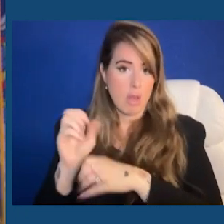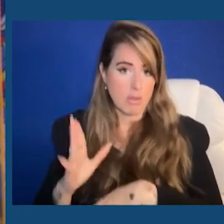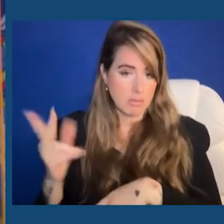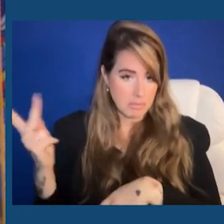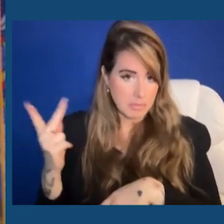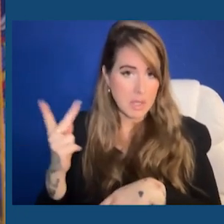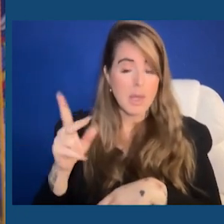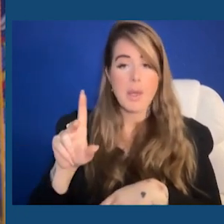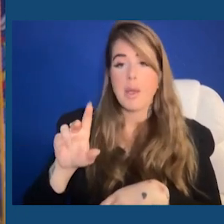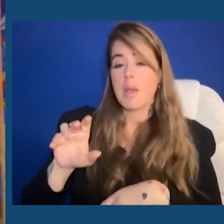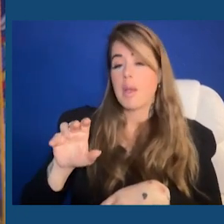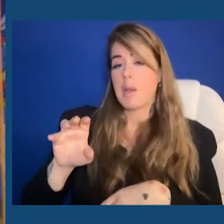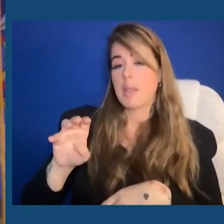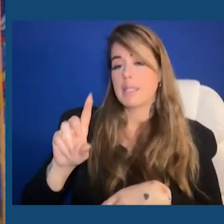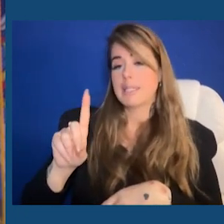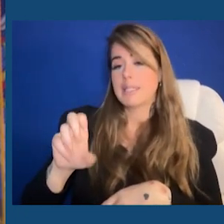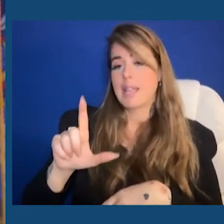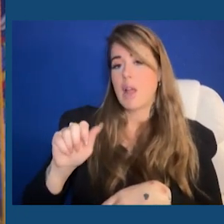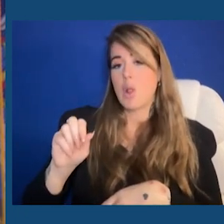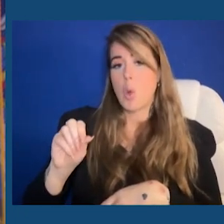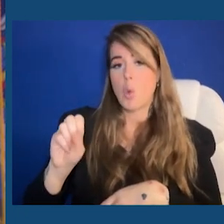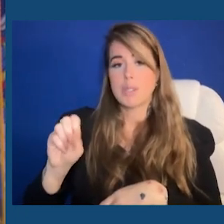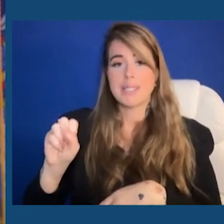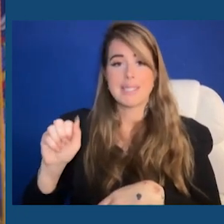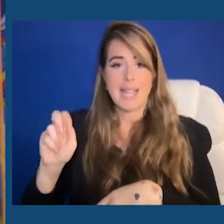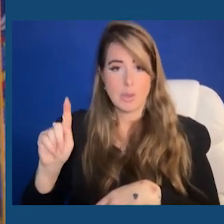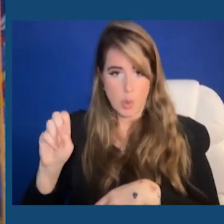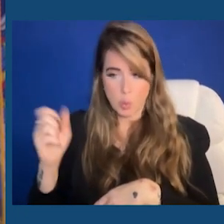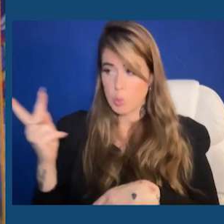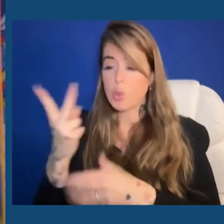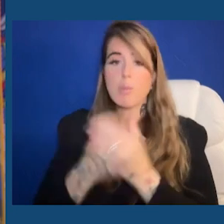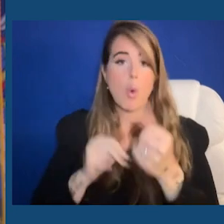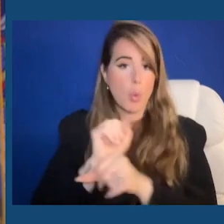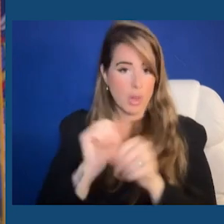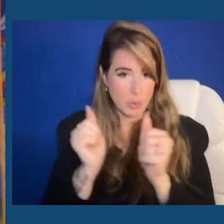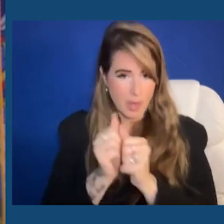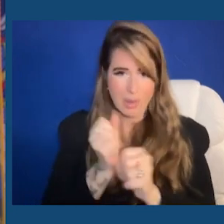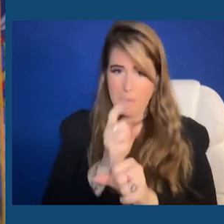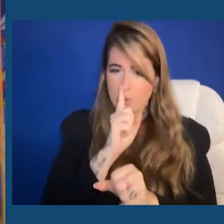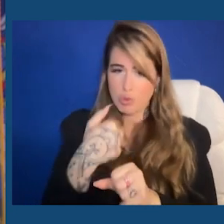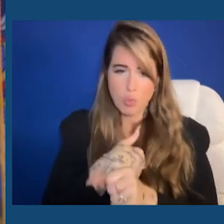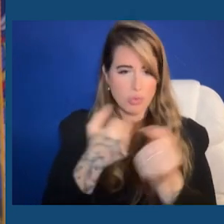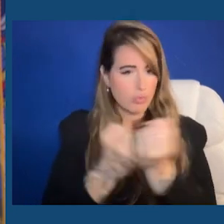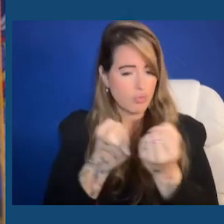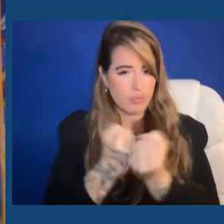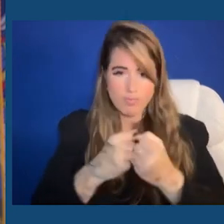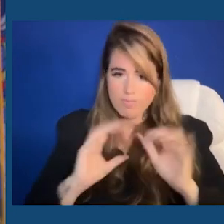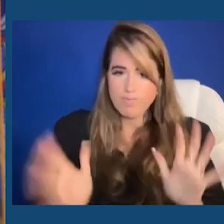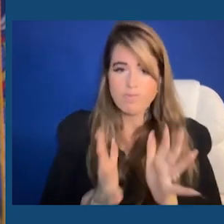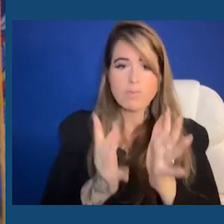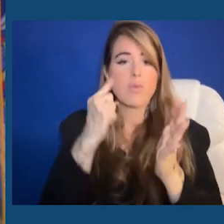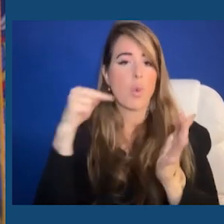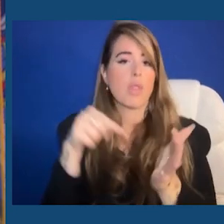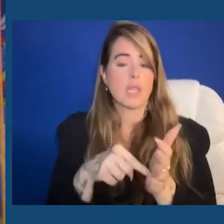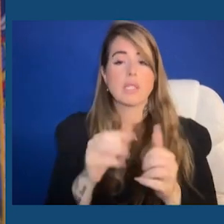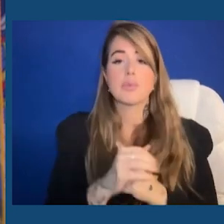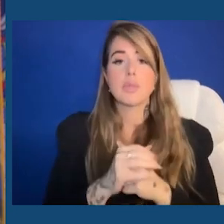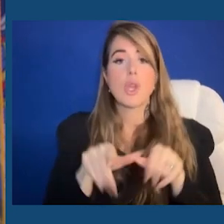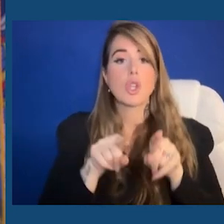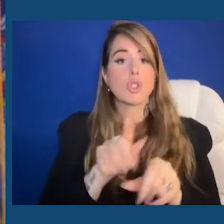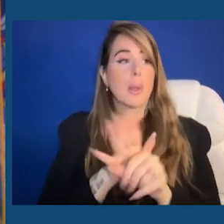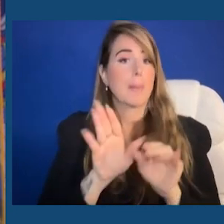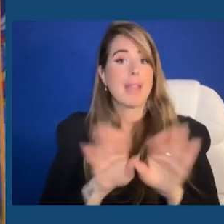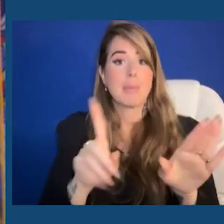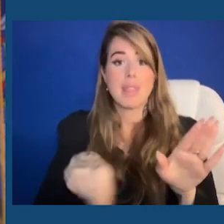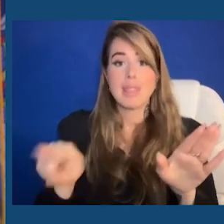worked tirelessly to make sure that this got the support that it needs and it deserves. During the pandemic, these workers, our